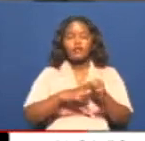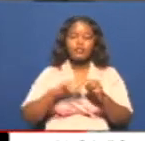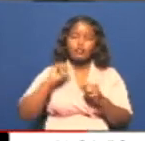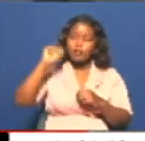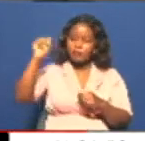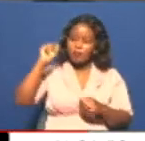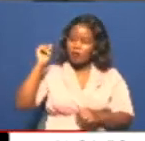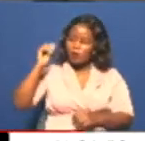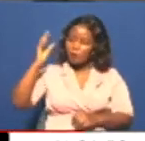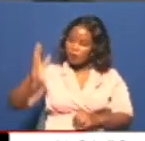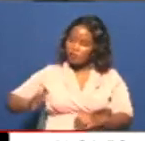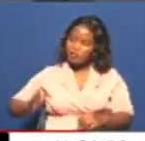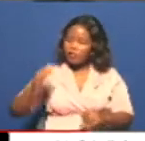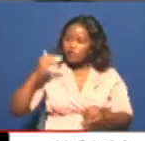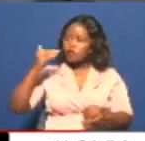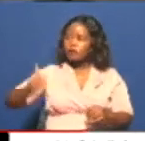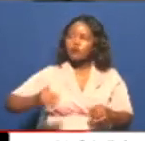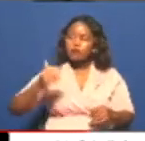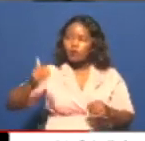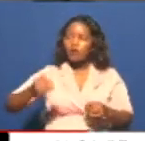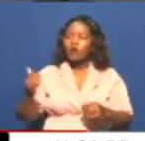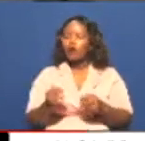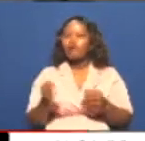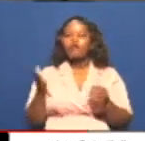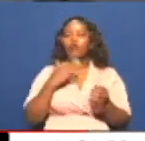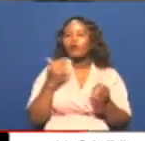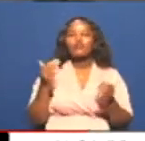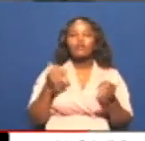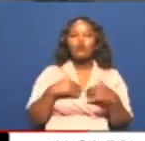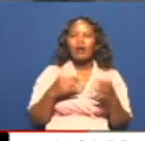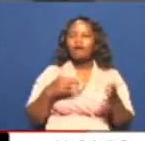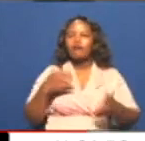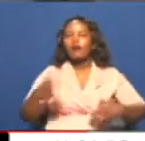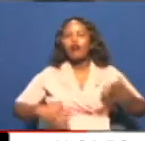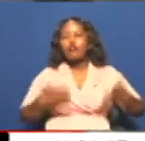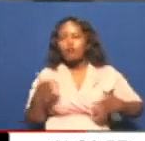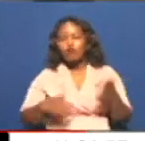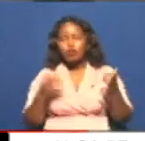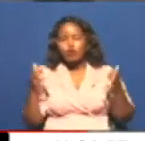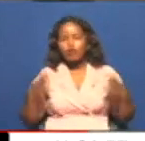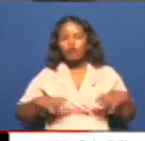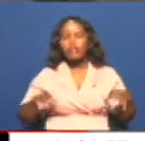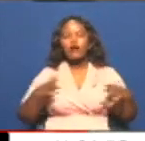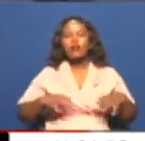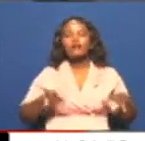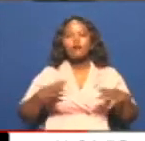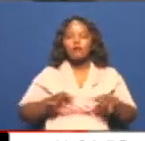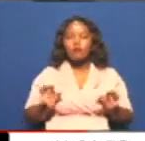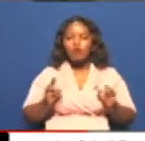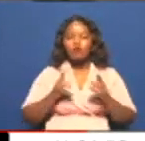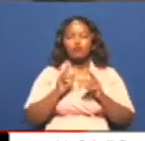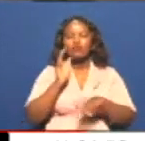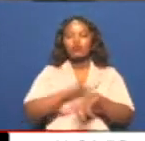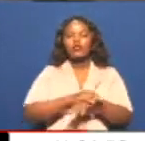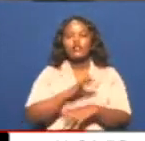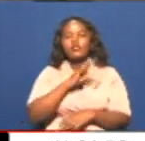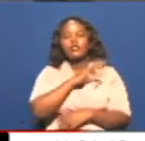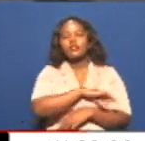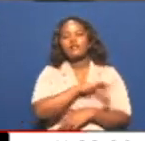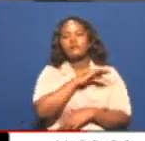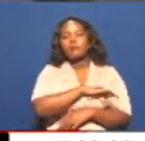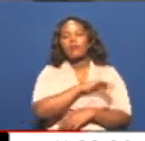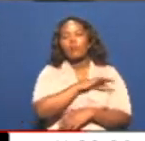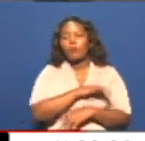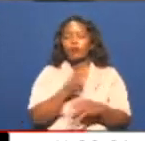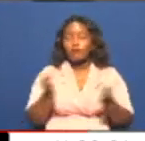advantage of wanting to wipe emotions of people, mm-hmm. to get votes. I mean, these are things